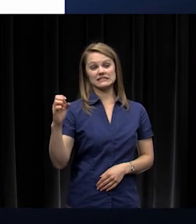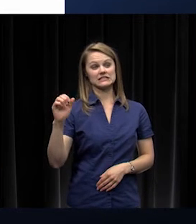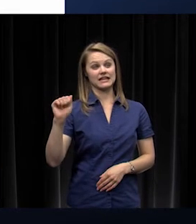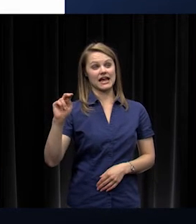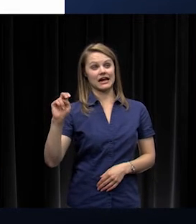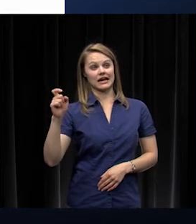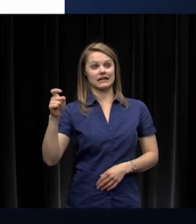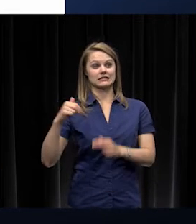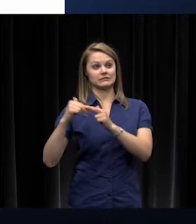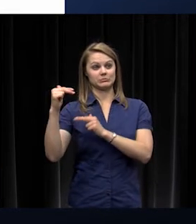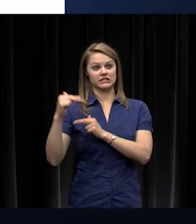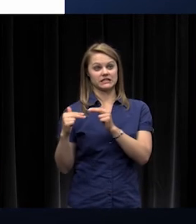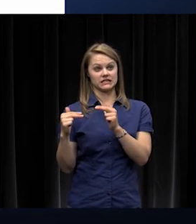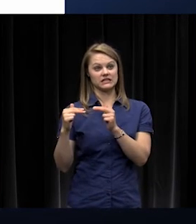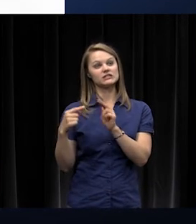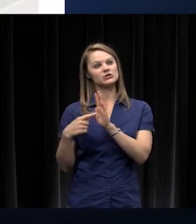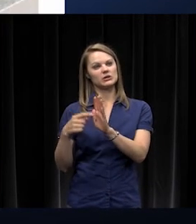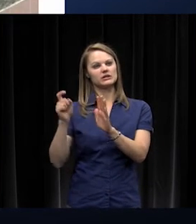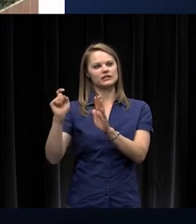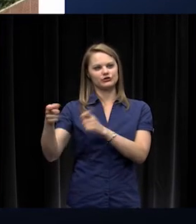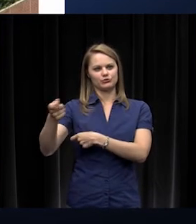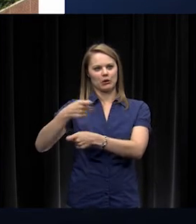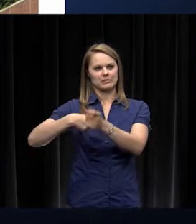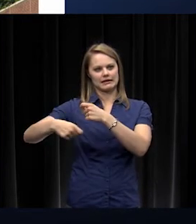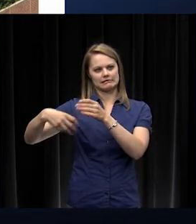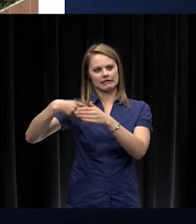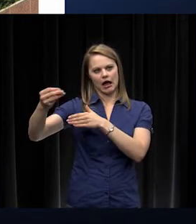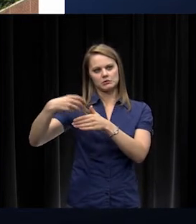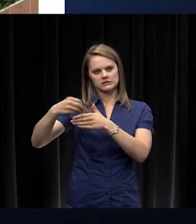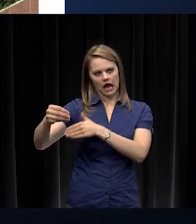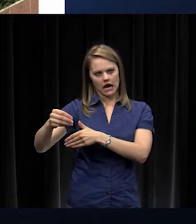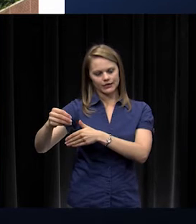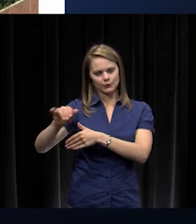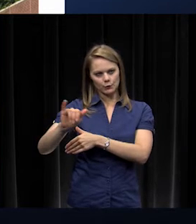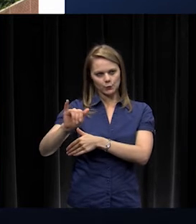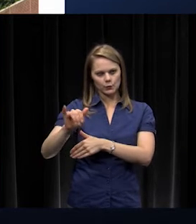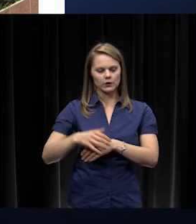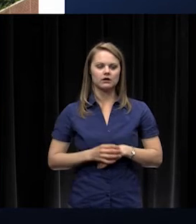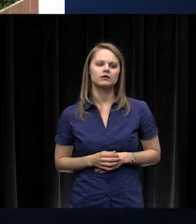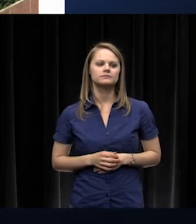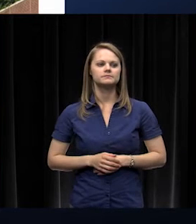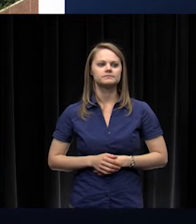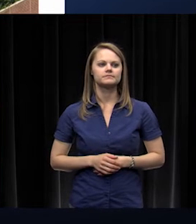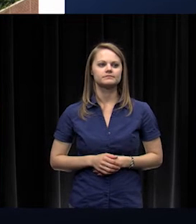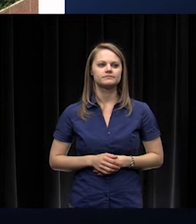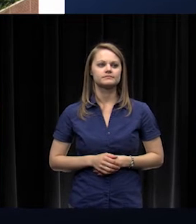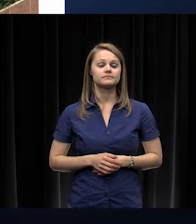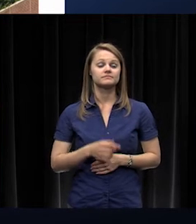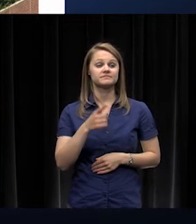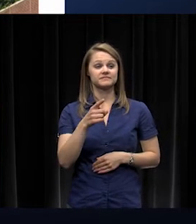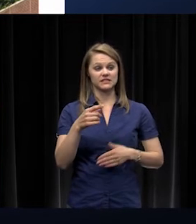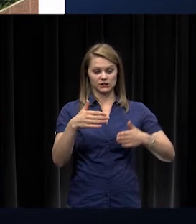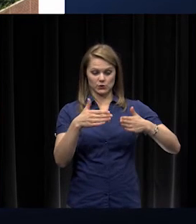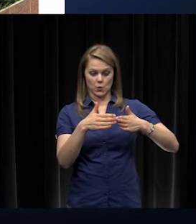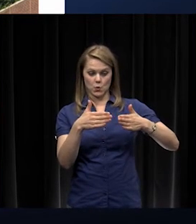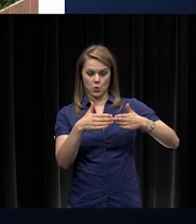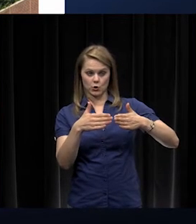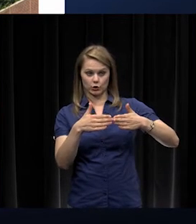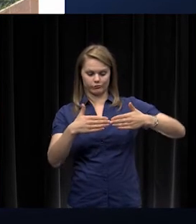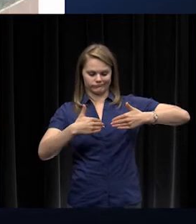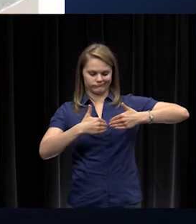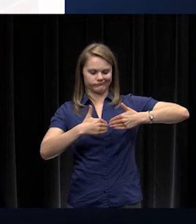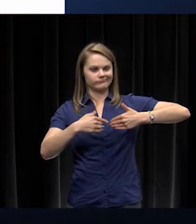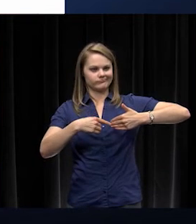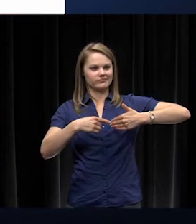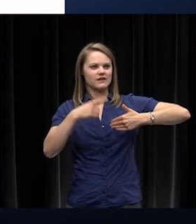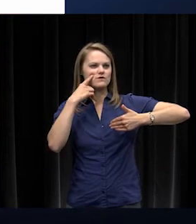gonna have to replace the skin of that as well. And then this is the kind of the corner, inside corner where the new addition is gonna